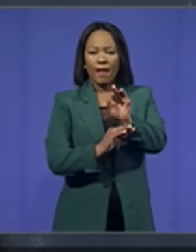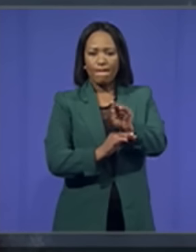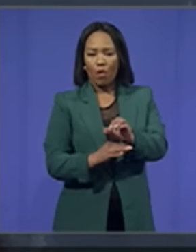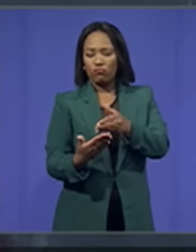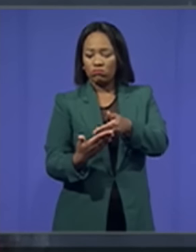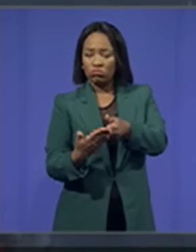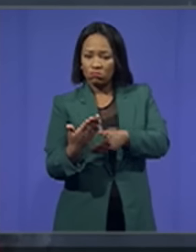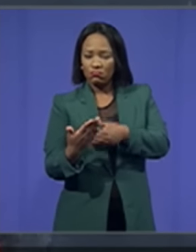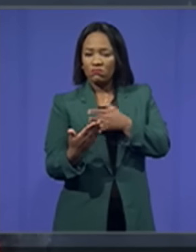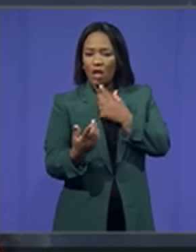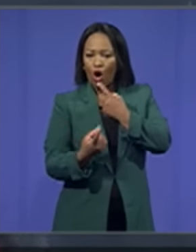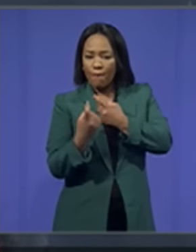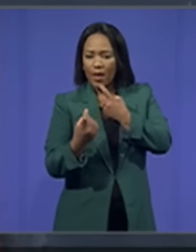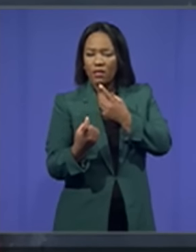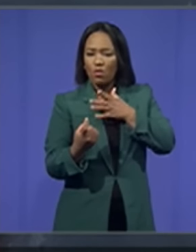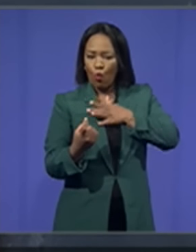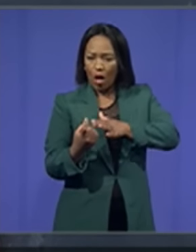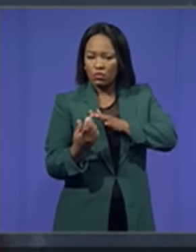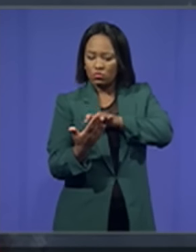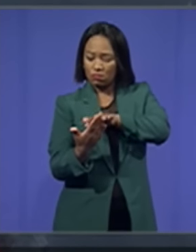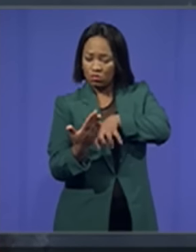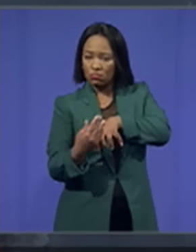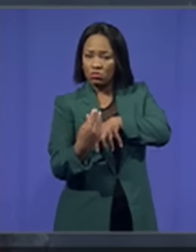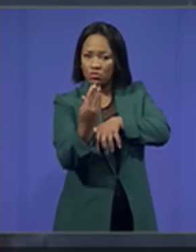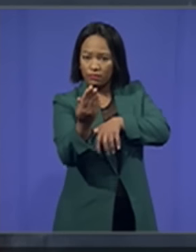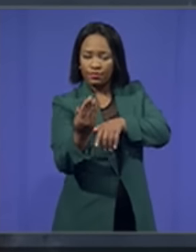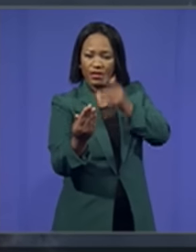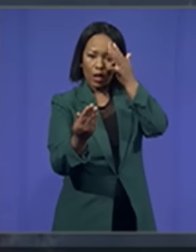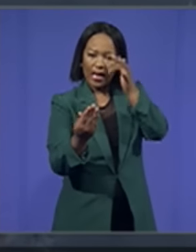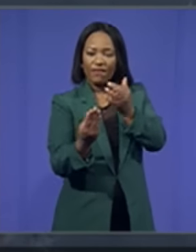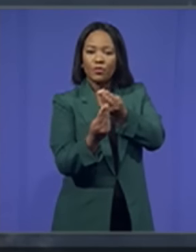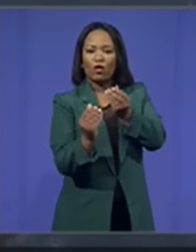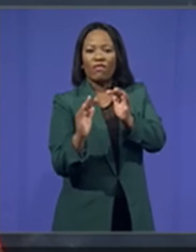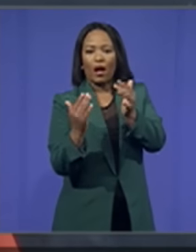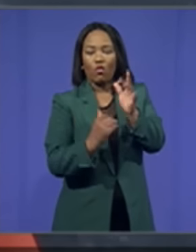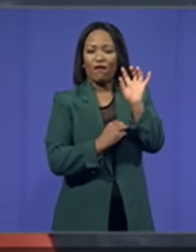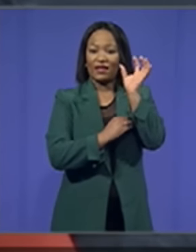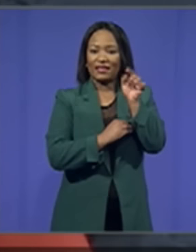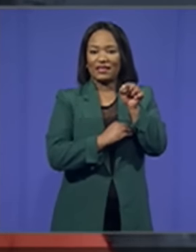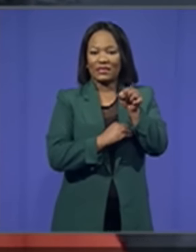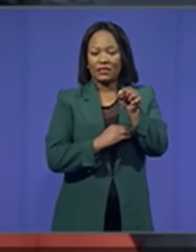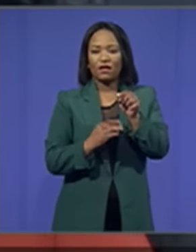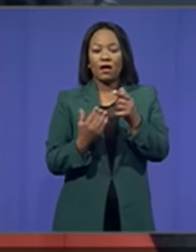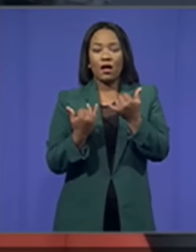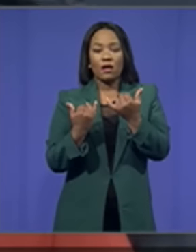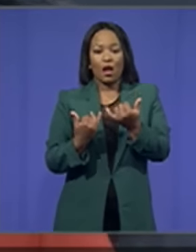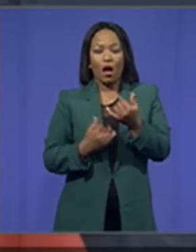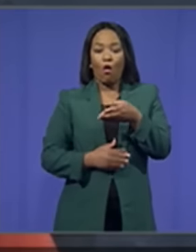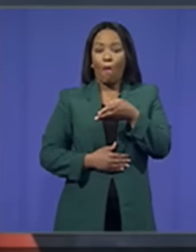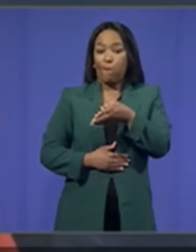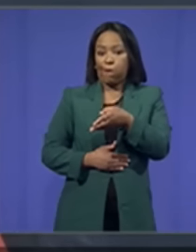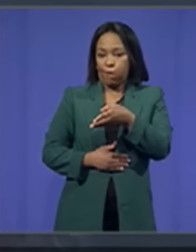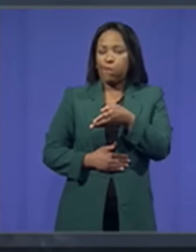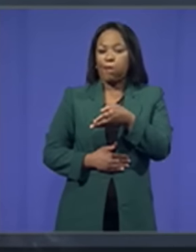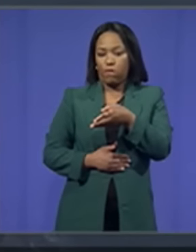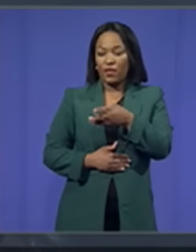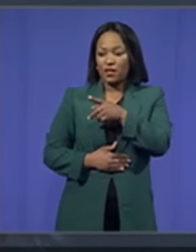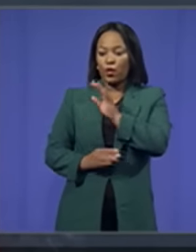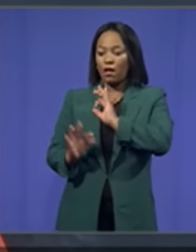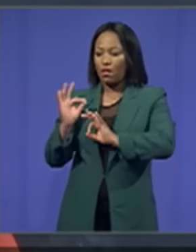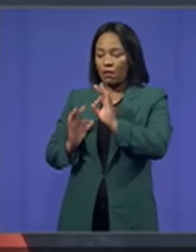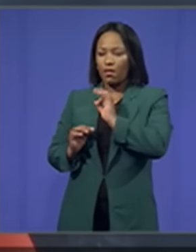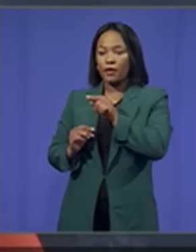lakatsang hore mmuso o tle o shebane le tsona ka hare ho province ena ya Free State. Fela ke eme le yena hona jwale hore a tore fe hore na ke di feng